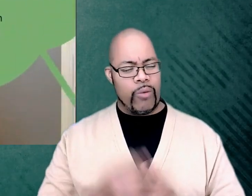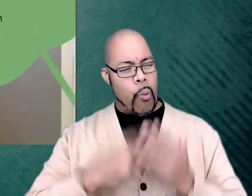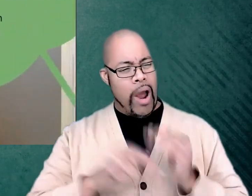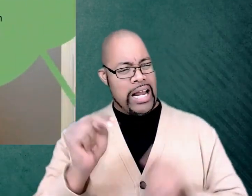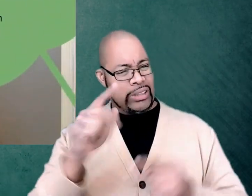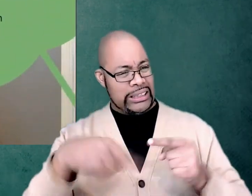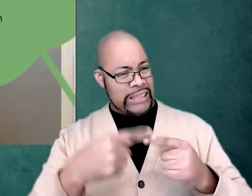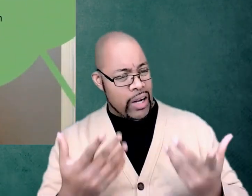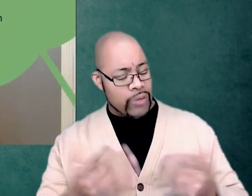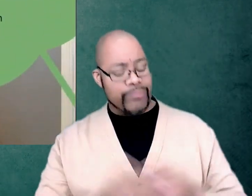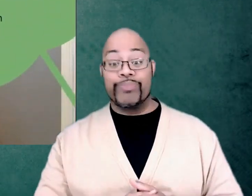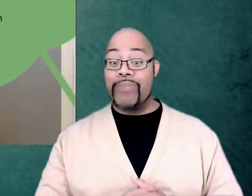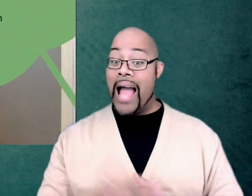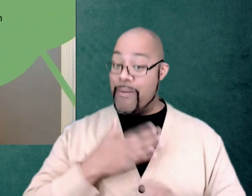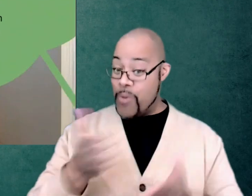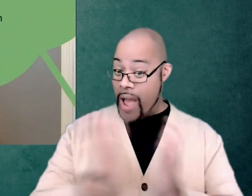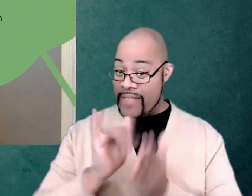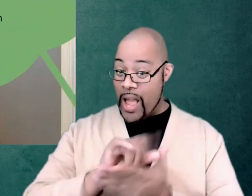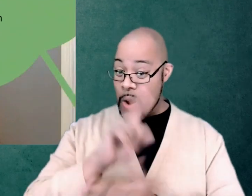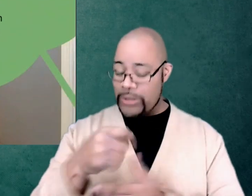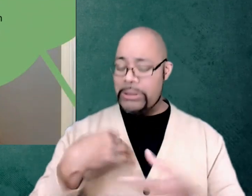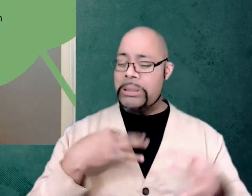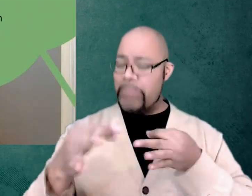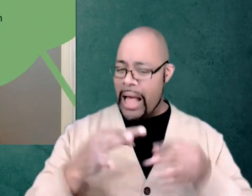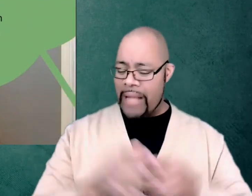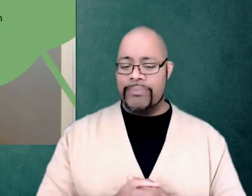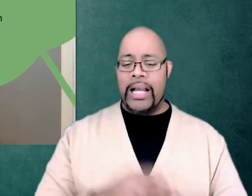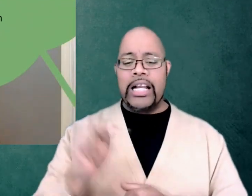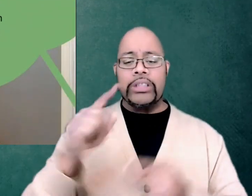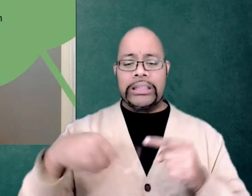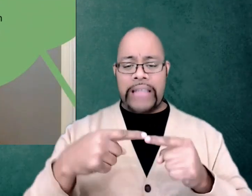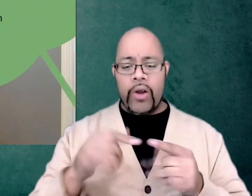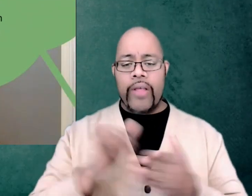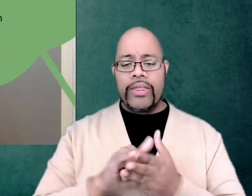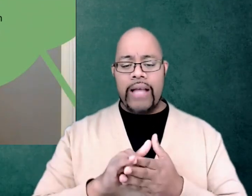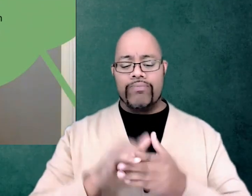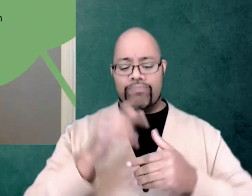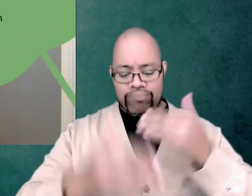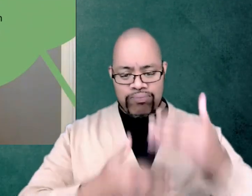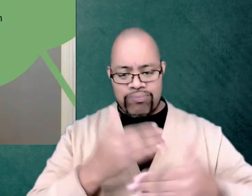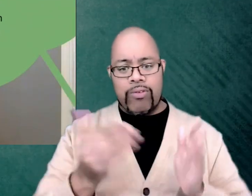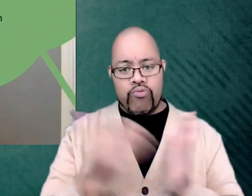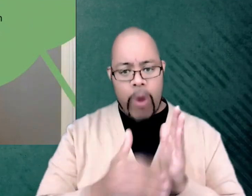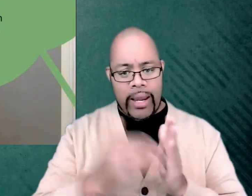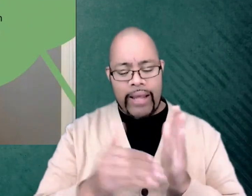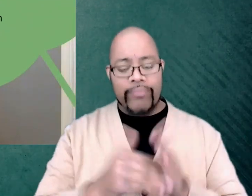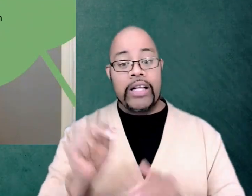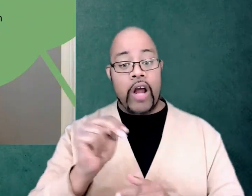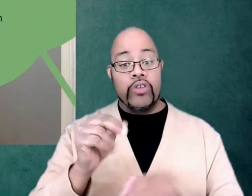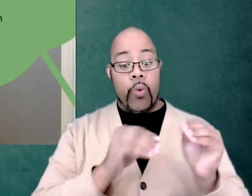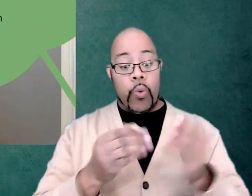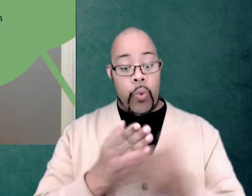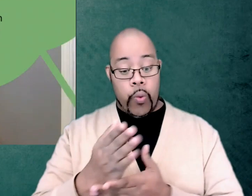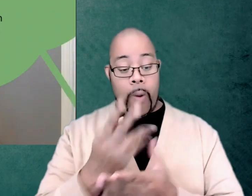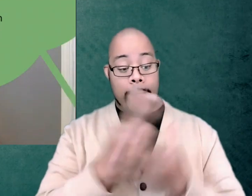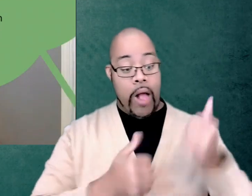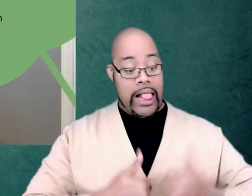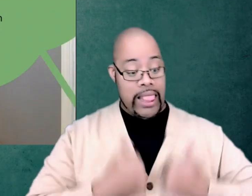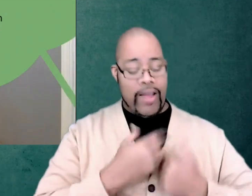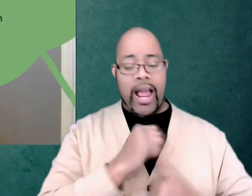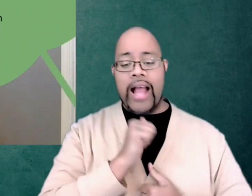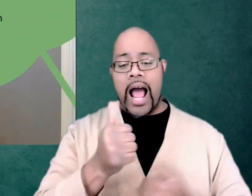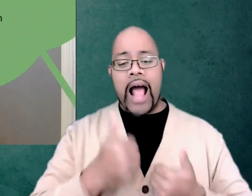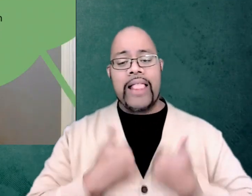heck is the nitrogen cycle? I'm so glad you asked. The nitrogen cycle is a constantly repeating cycle during which nitrogen moves through both living